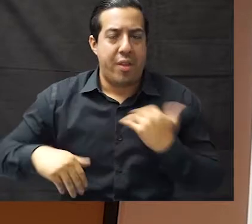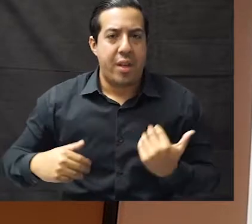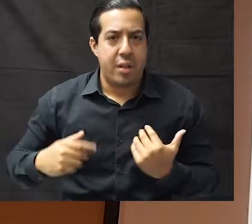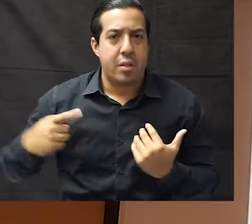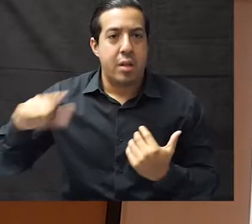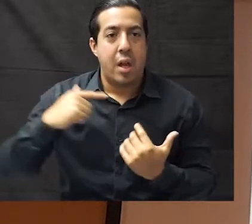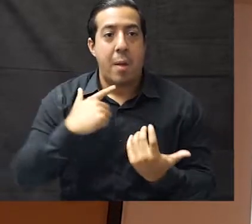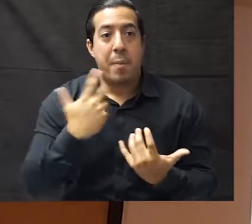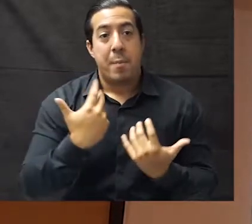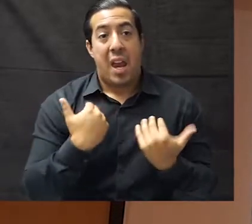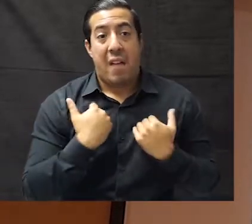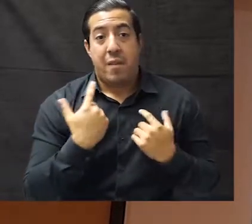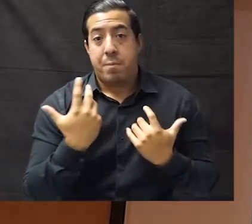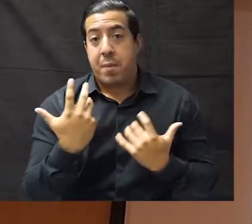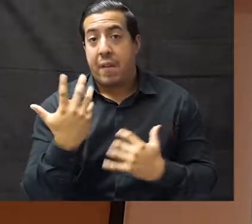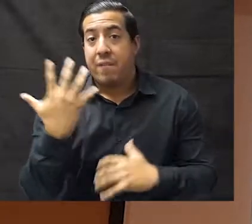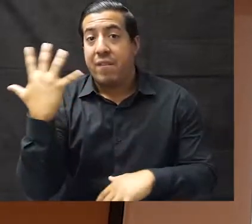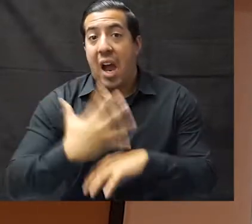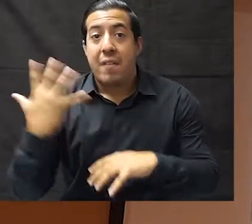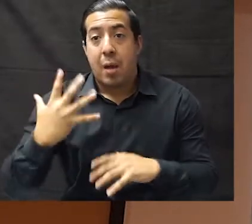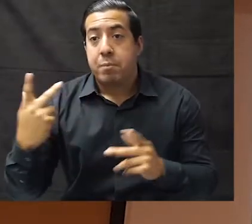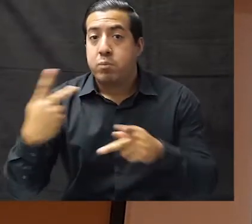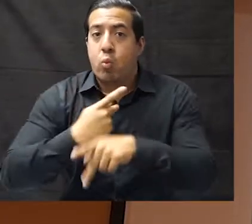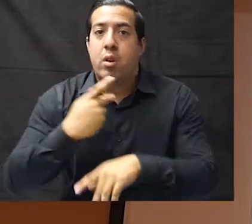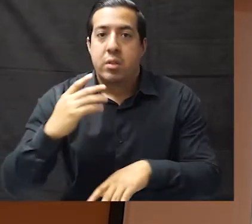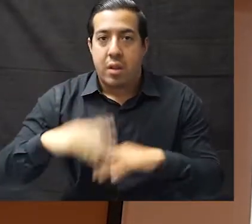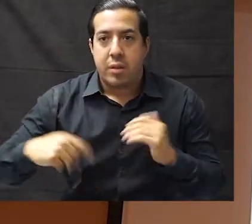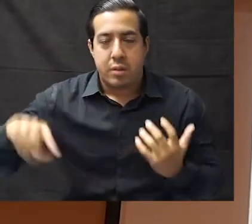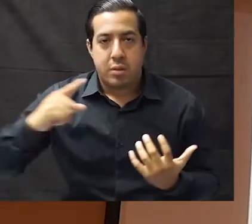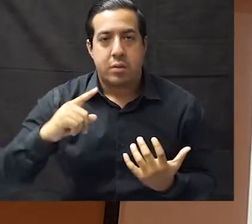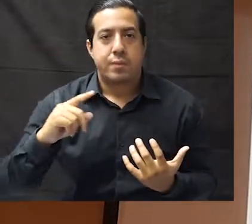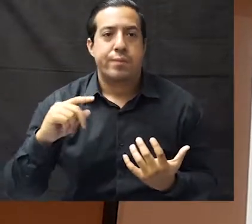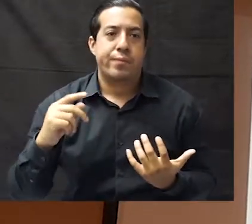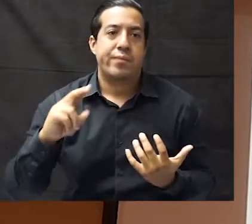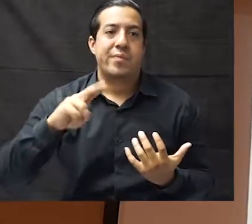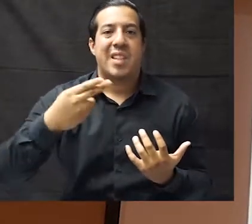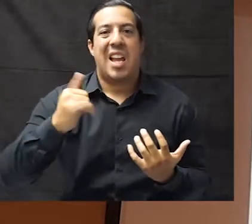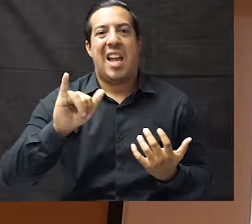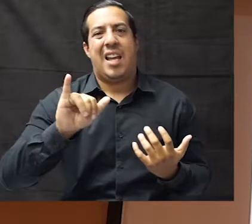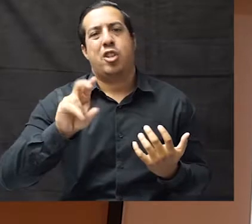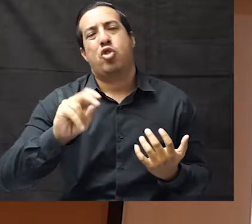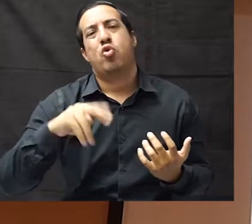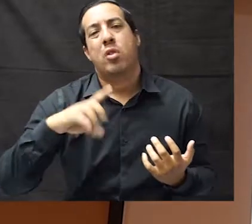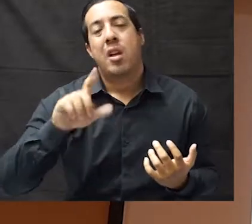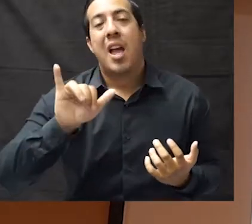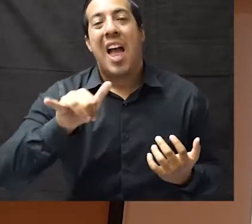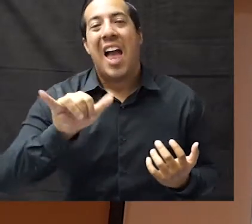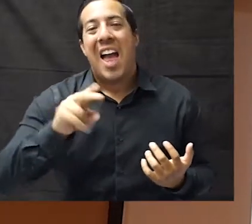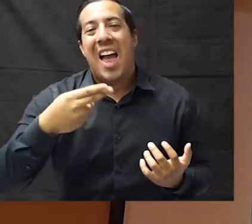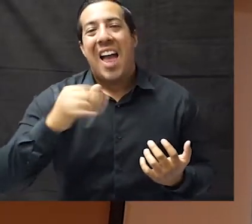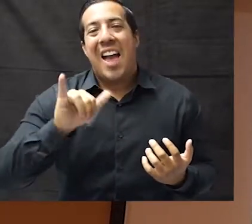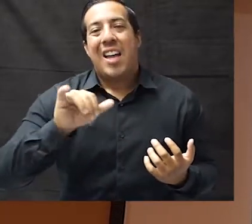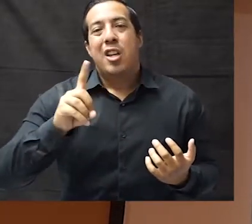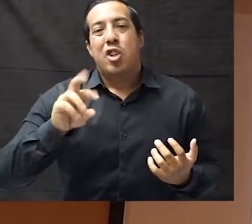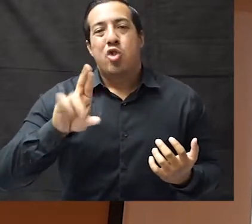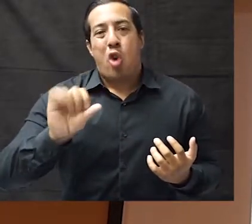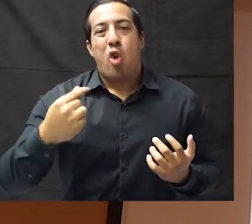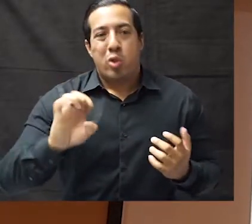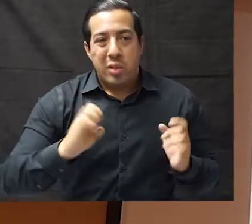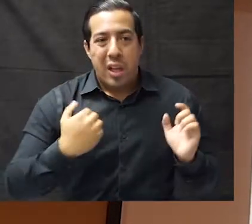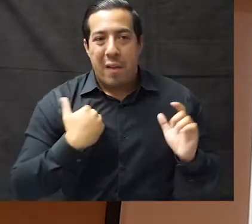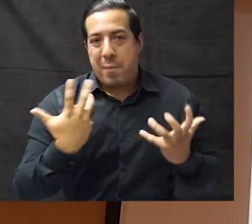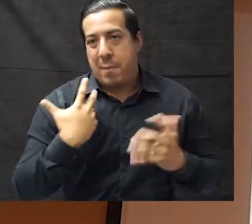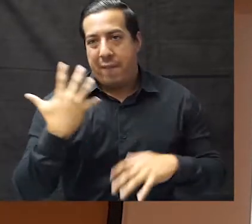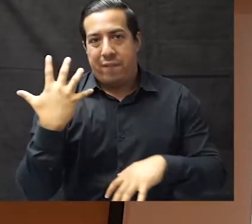U-47-700 is one of these new drugs that you've heard of. Sometimes they get referred to as spices and cushes and those types of things. This one was